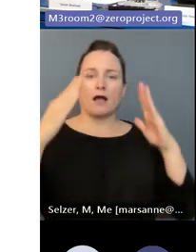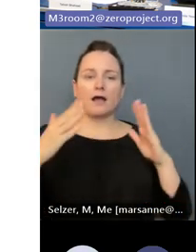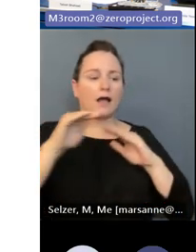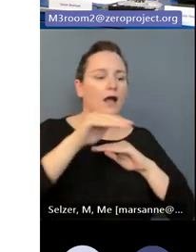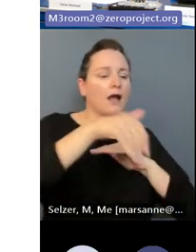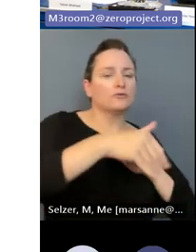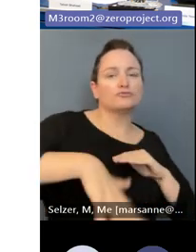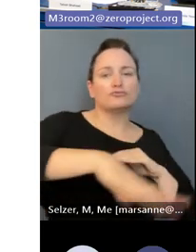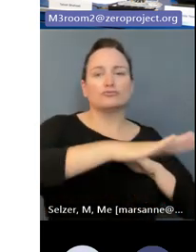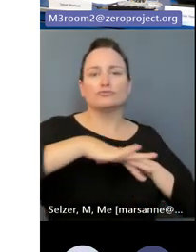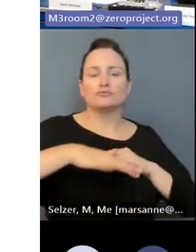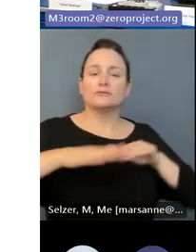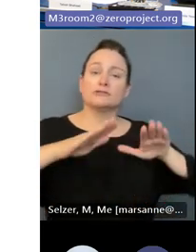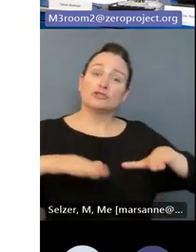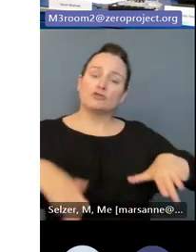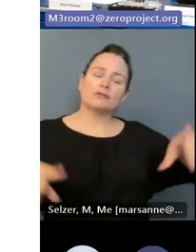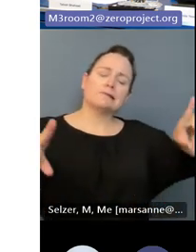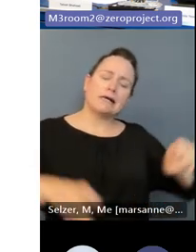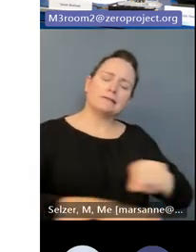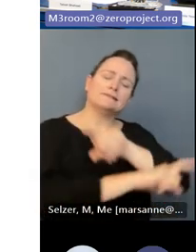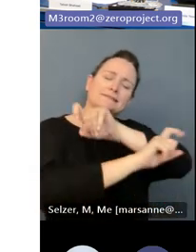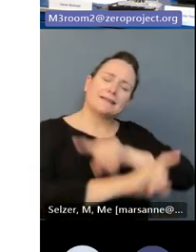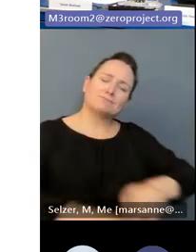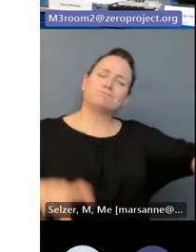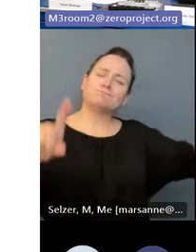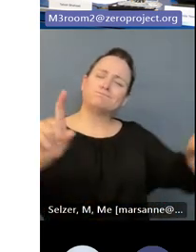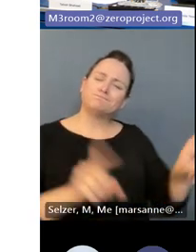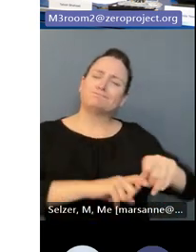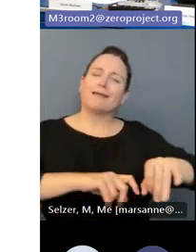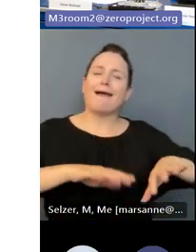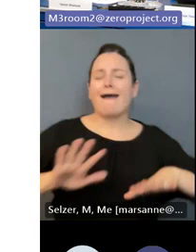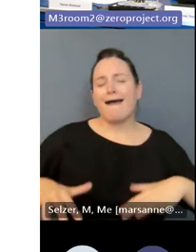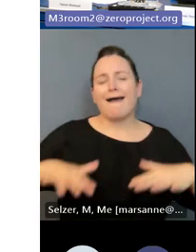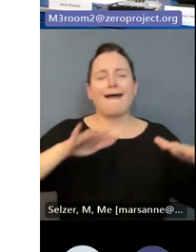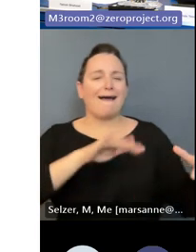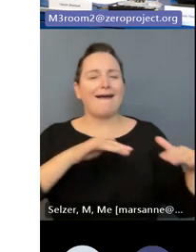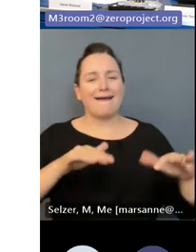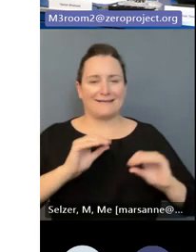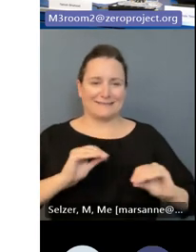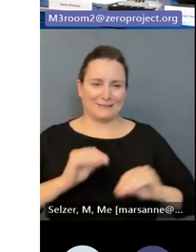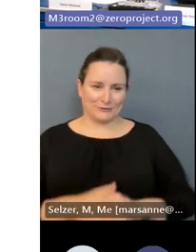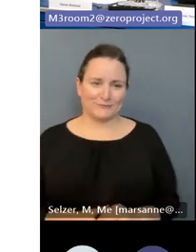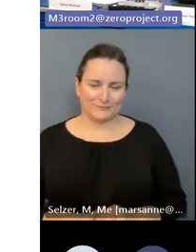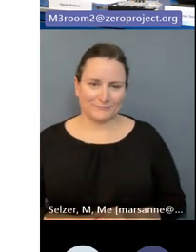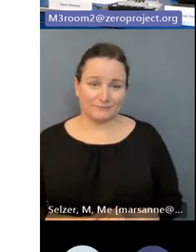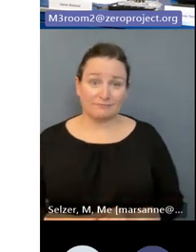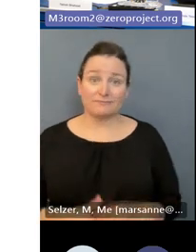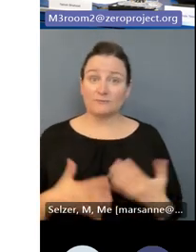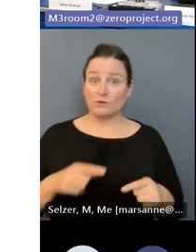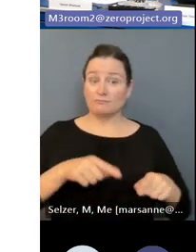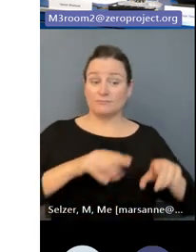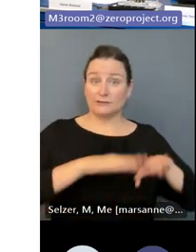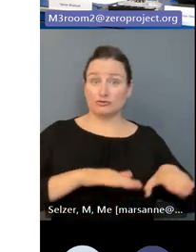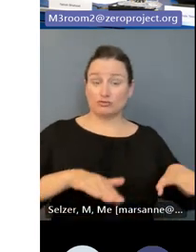This entire program also enables them to develop better sitting tolerance, healthy parental attachment, and better